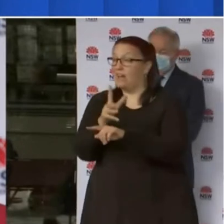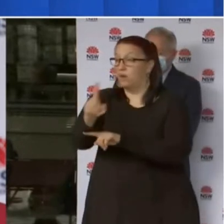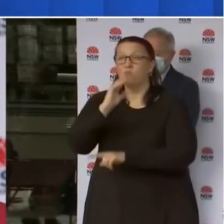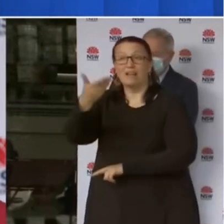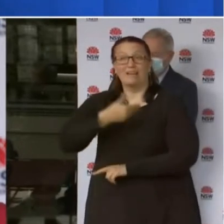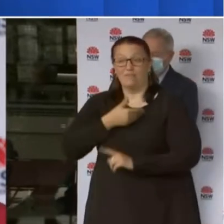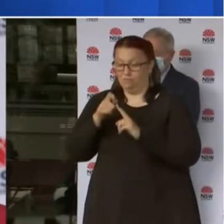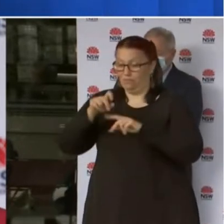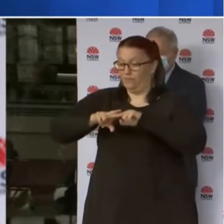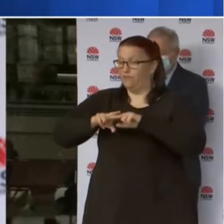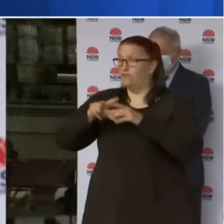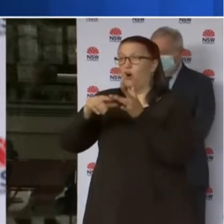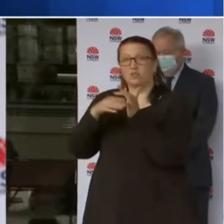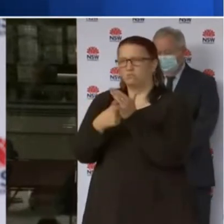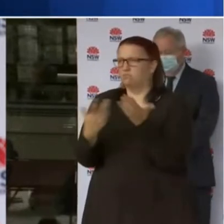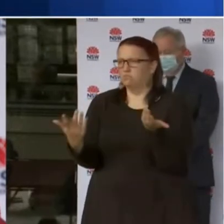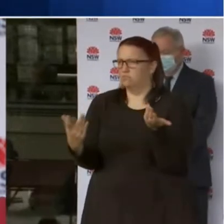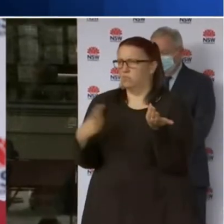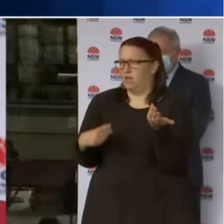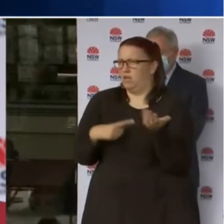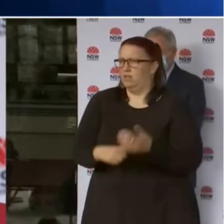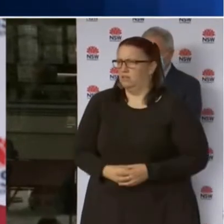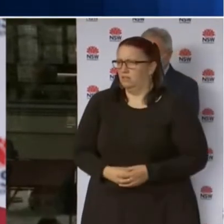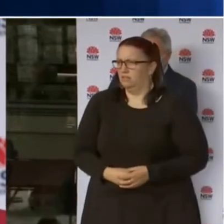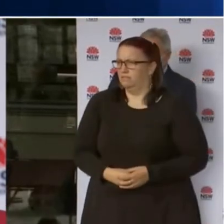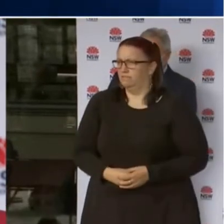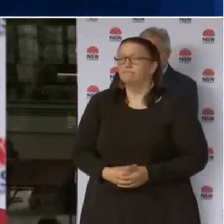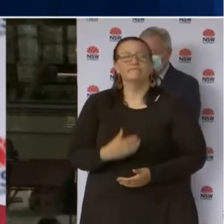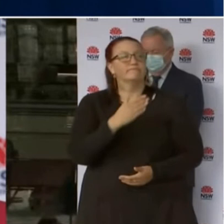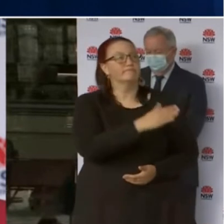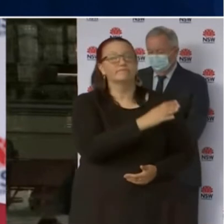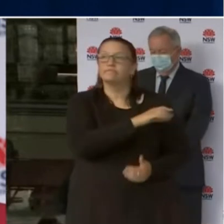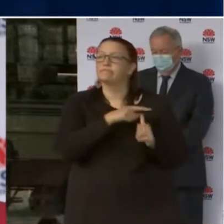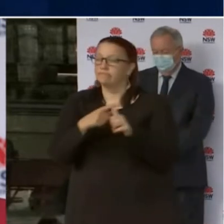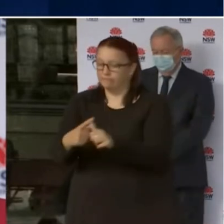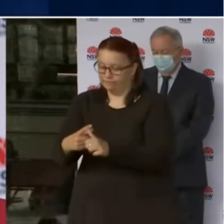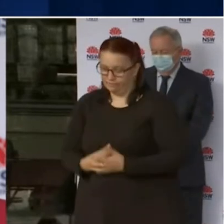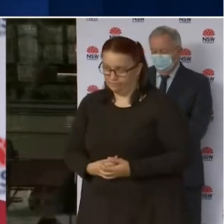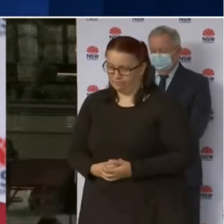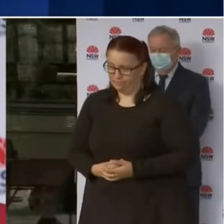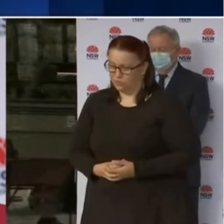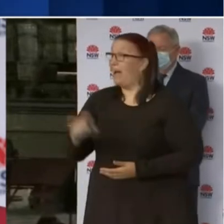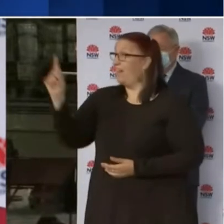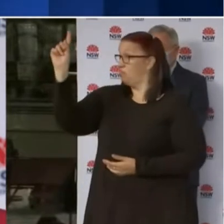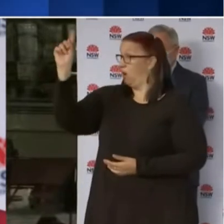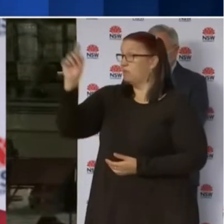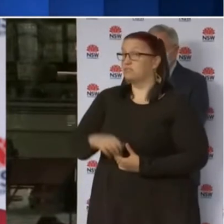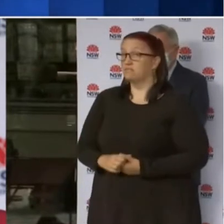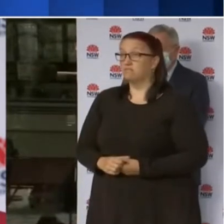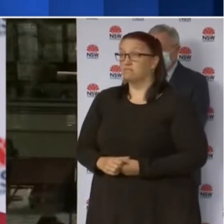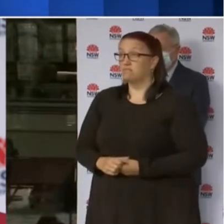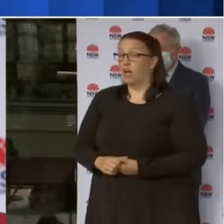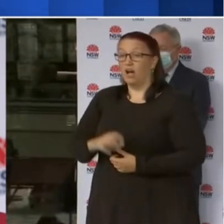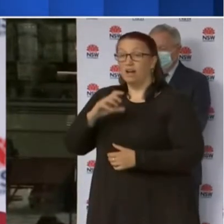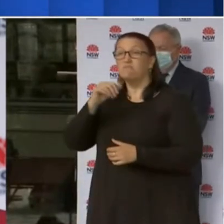So at the moment we know that the supplies from the Commonwealth in relation to Pfizer are going to increase in